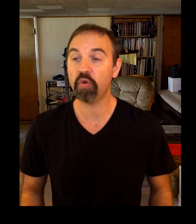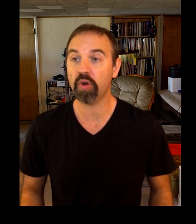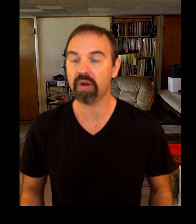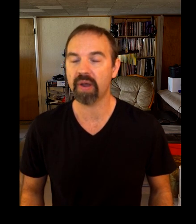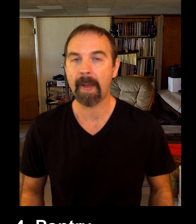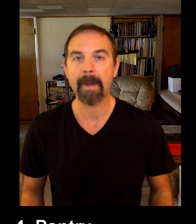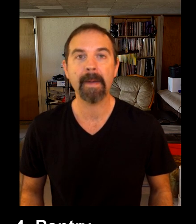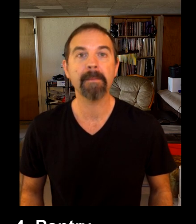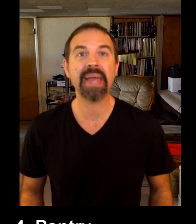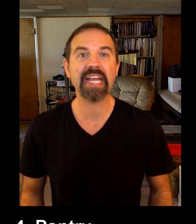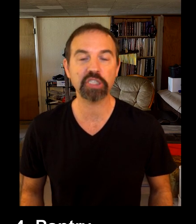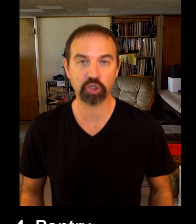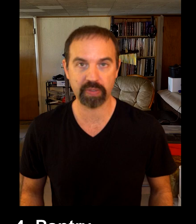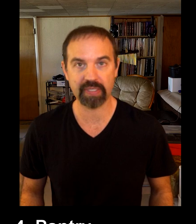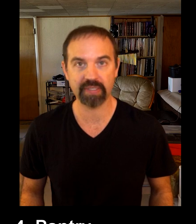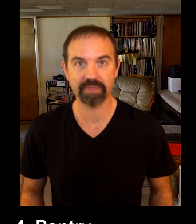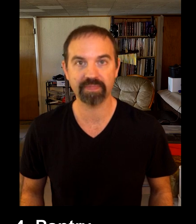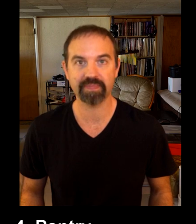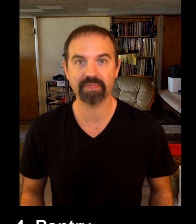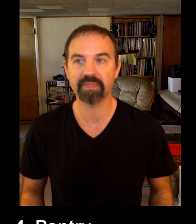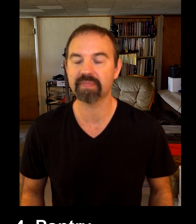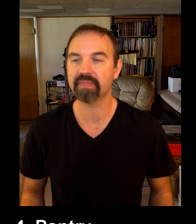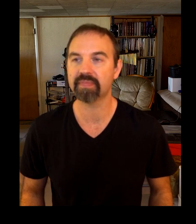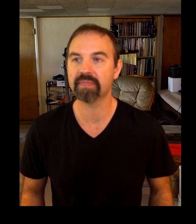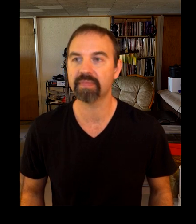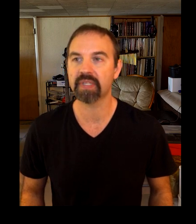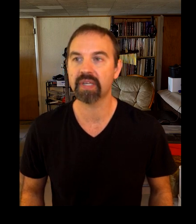Number 4, pantry.